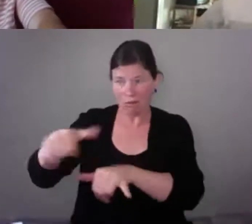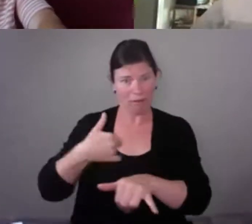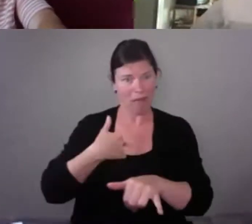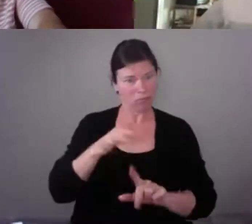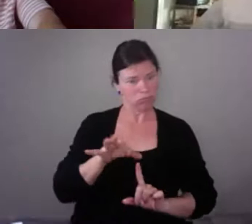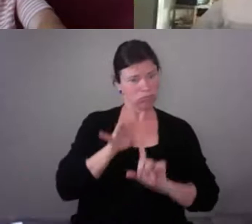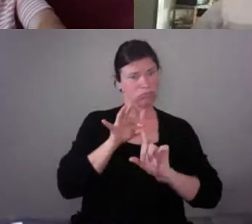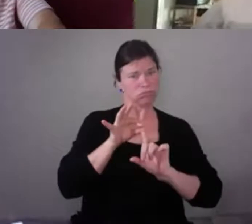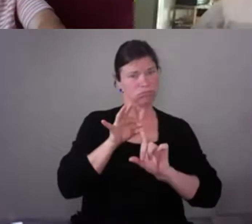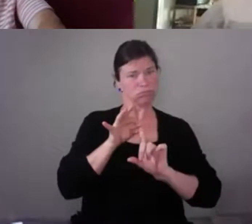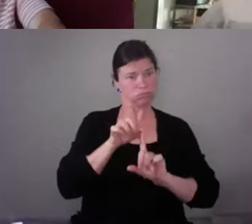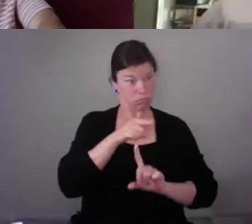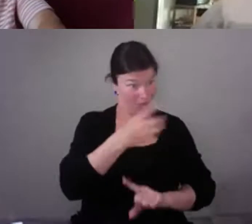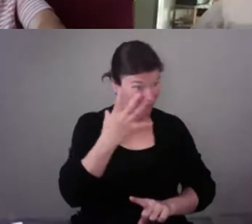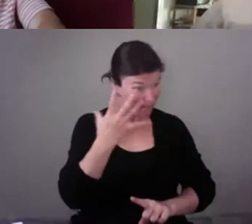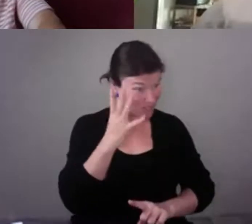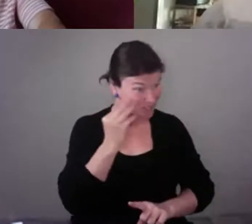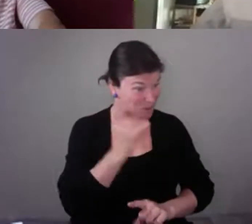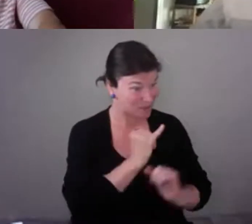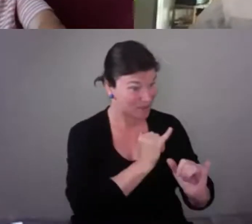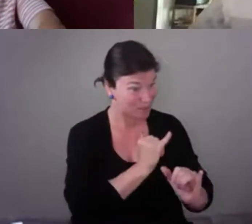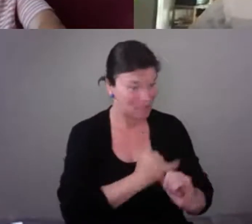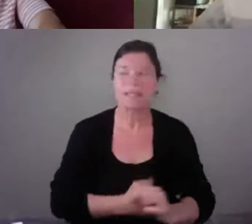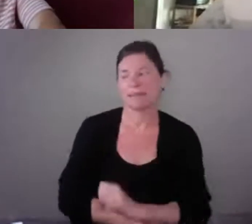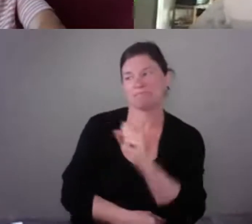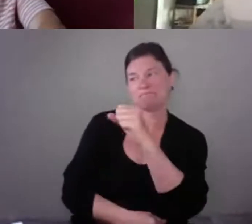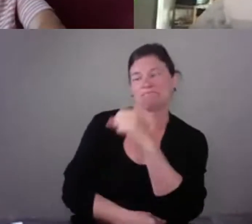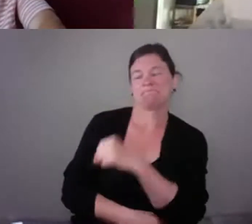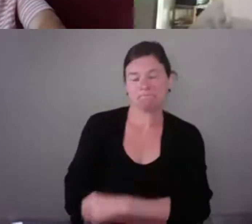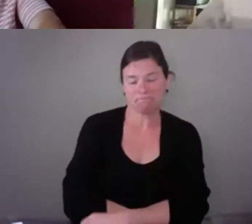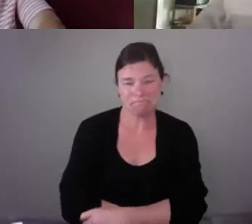you had the same problem. Mhm. um,